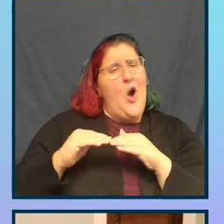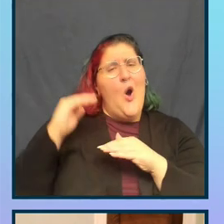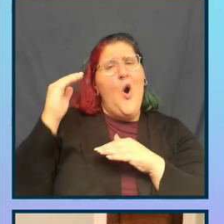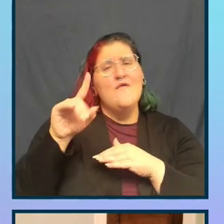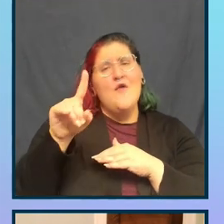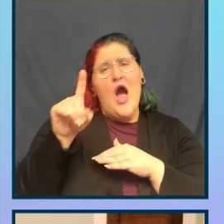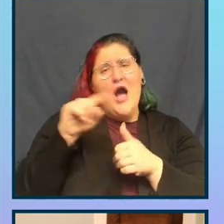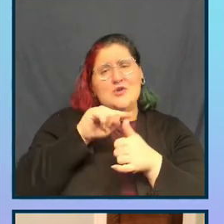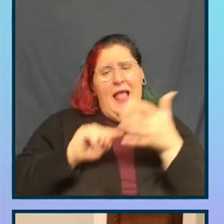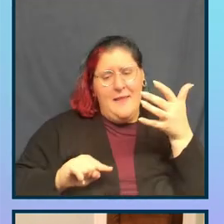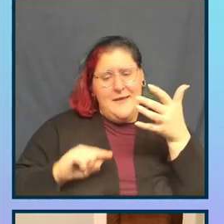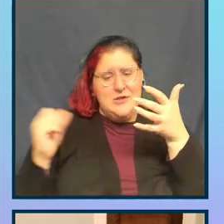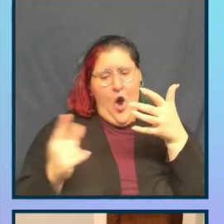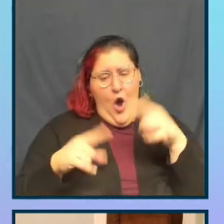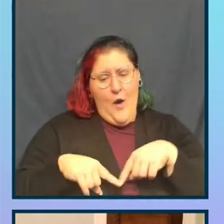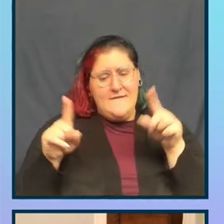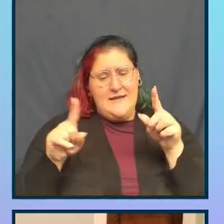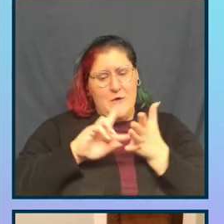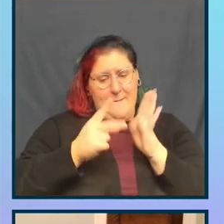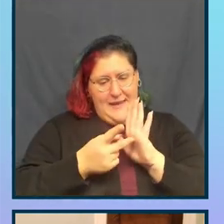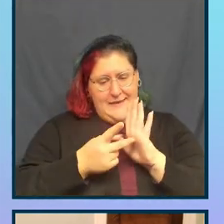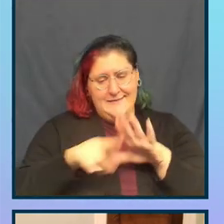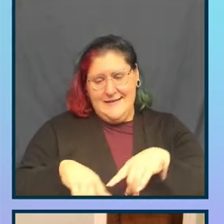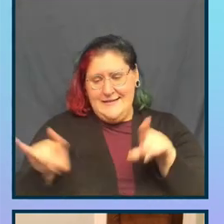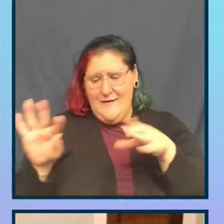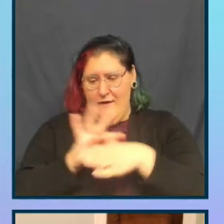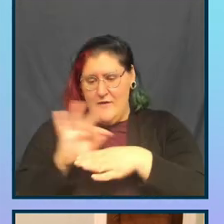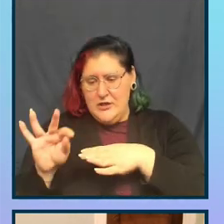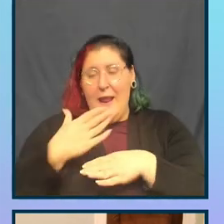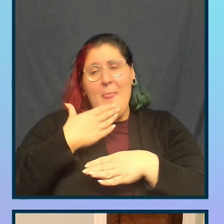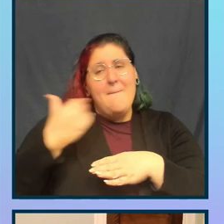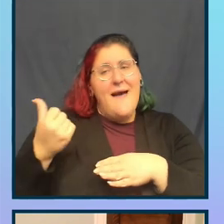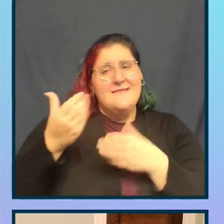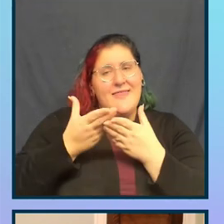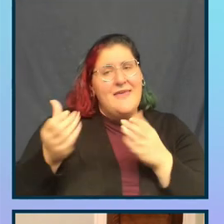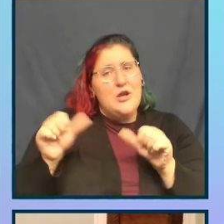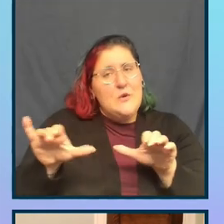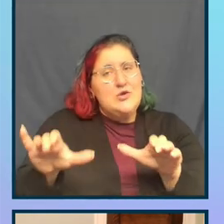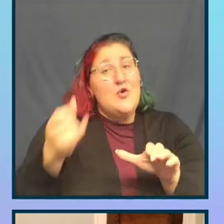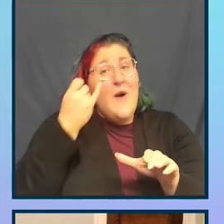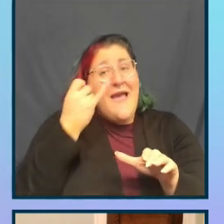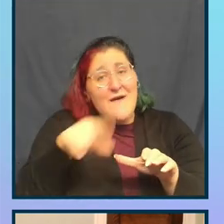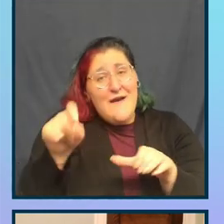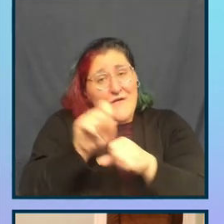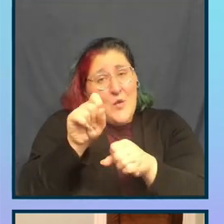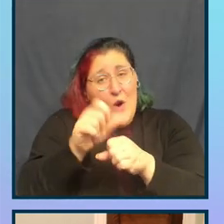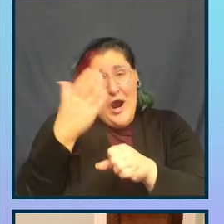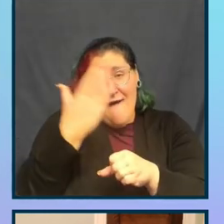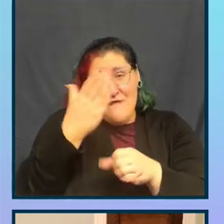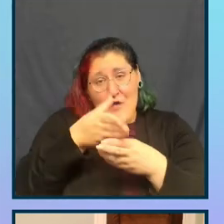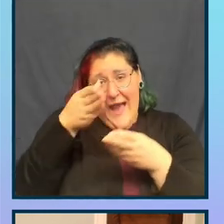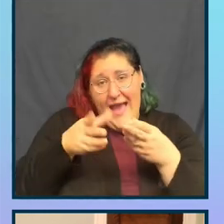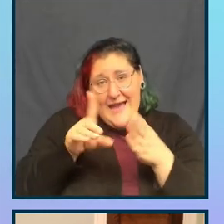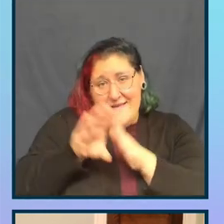different functionality. The best thing you can do as a front-end dev is to study the HTML spec. I understand